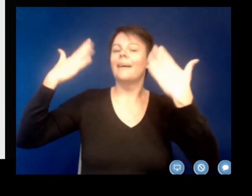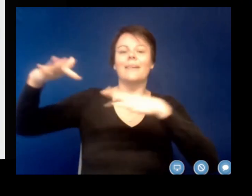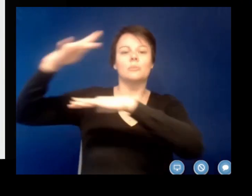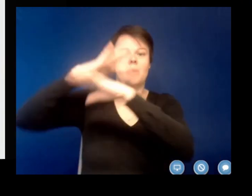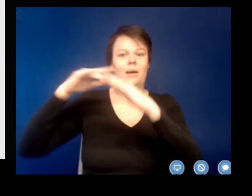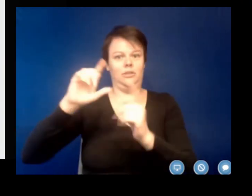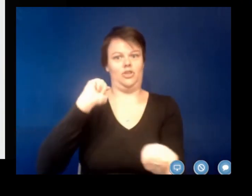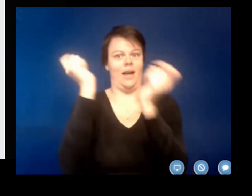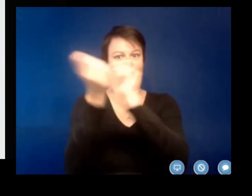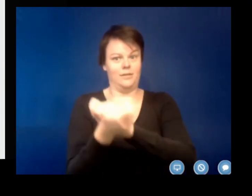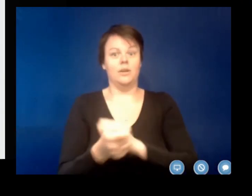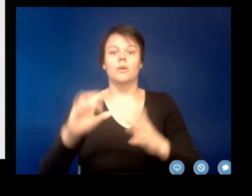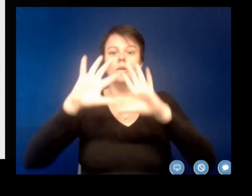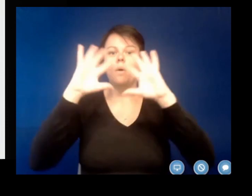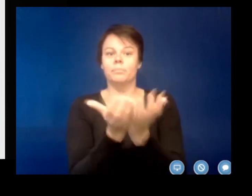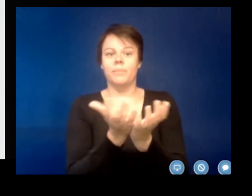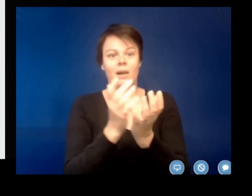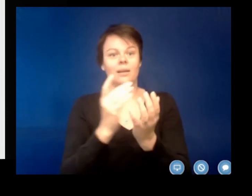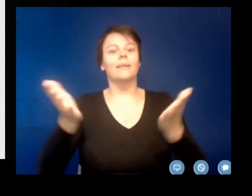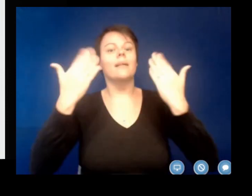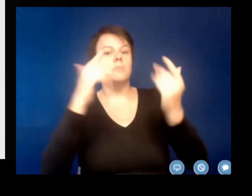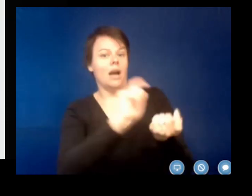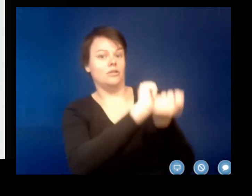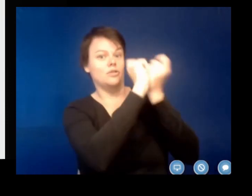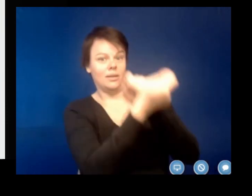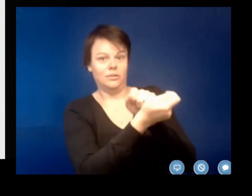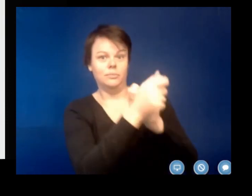Keywords such as climate change,